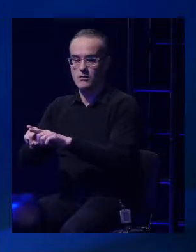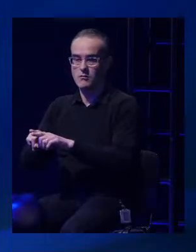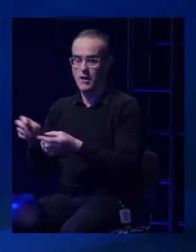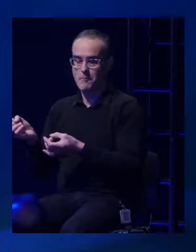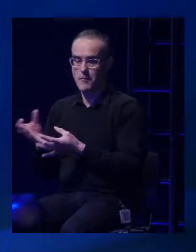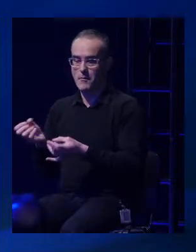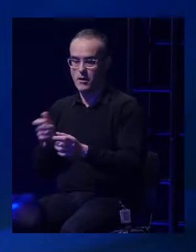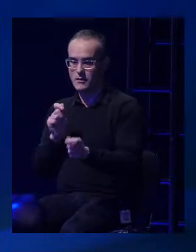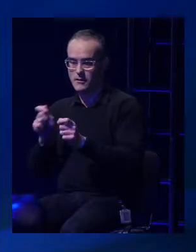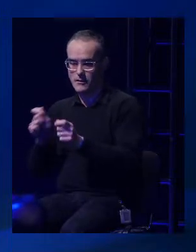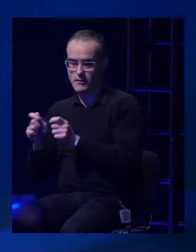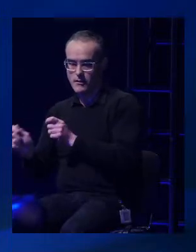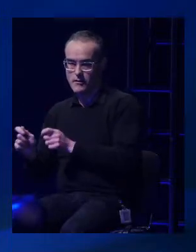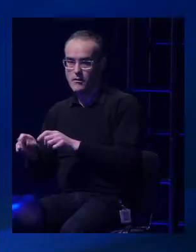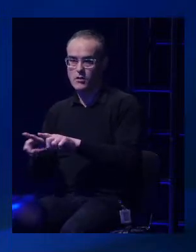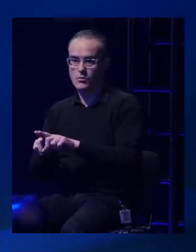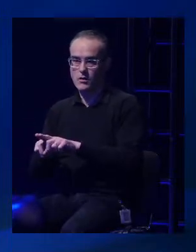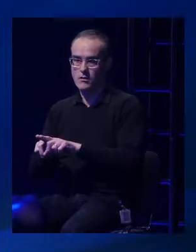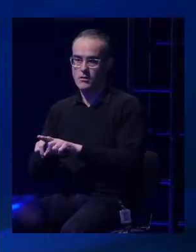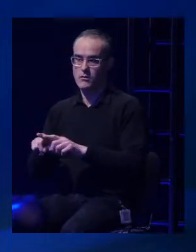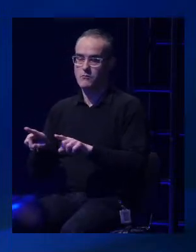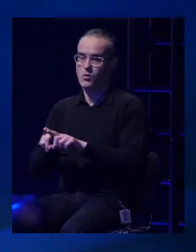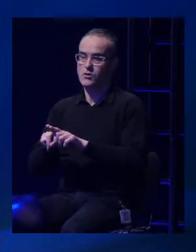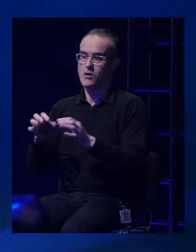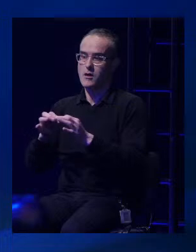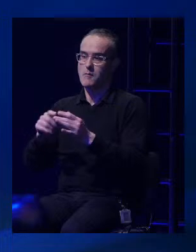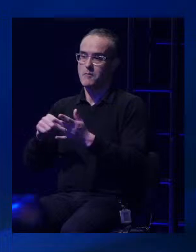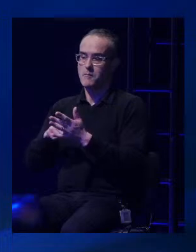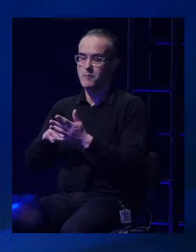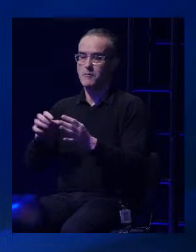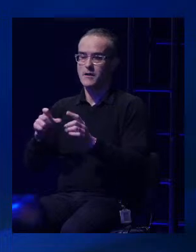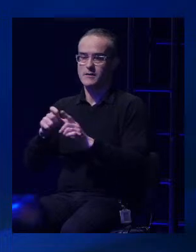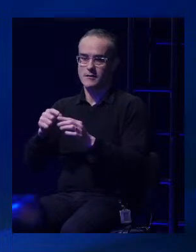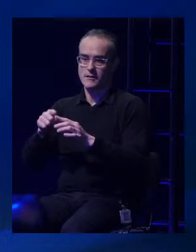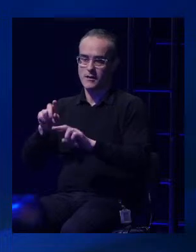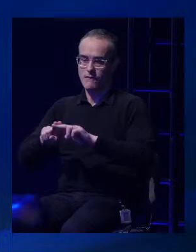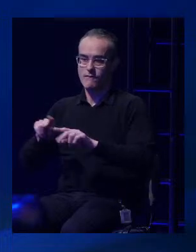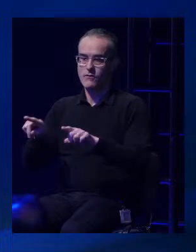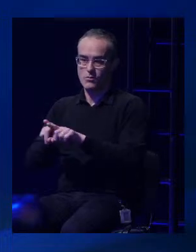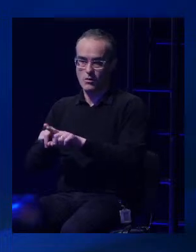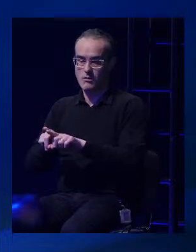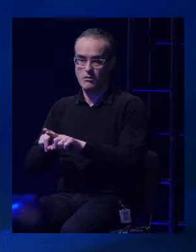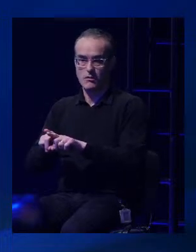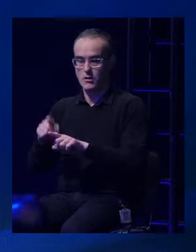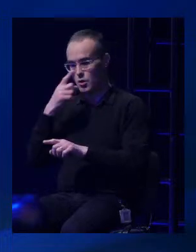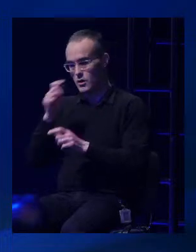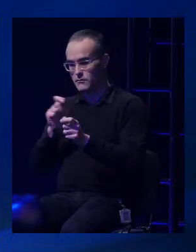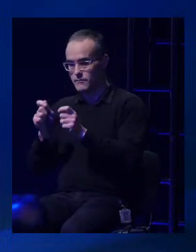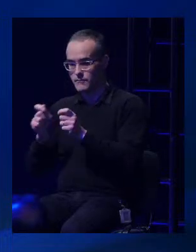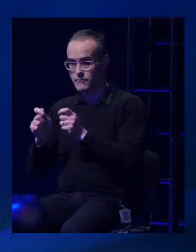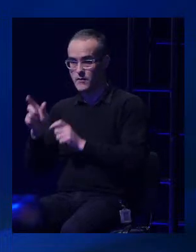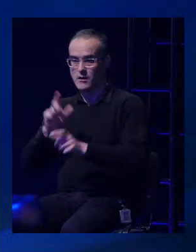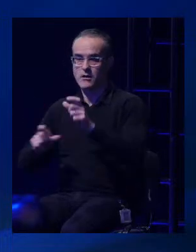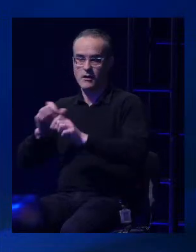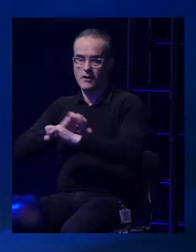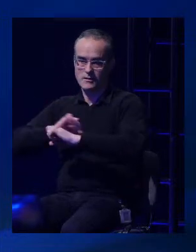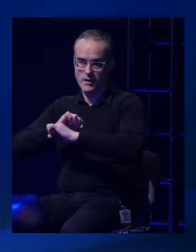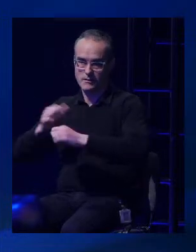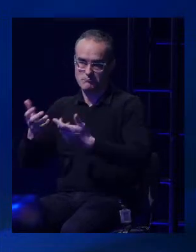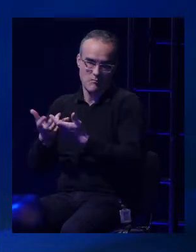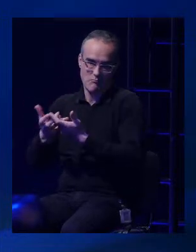And you can configure the bit depth. So you can choose 8, 10, or 12 bit for your outputs, and also adjust the color space as needed